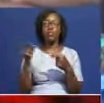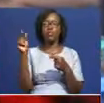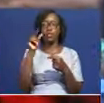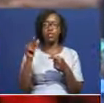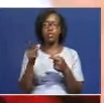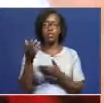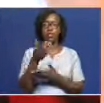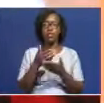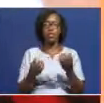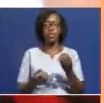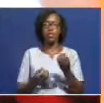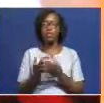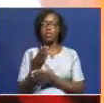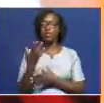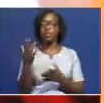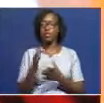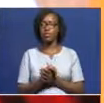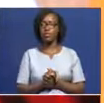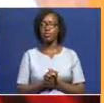growth.